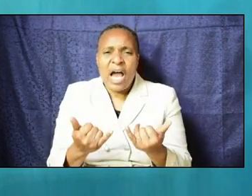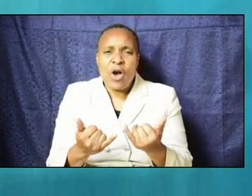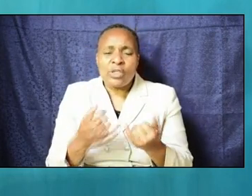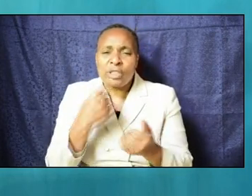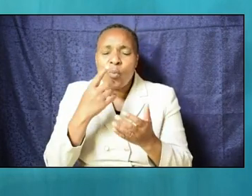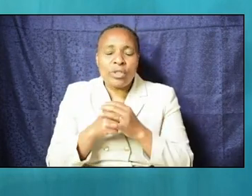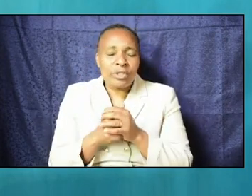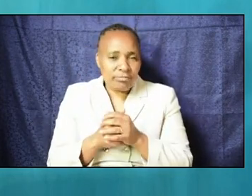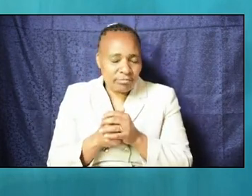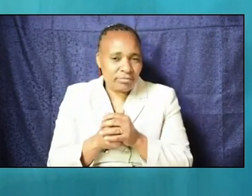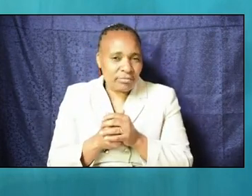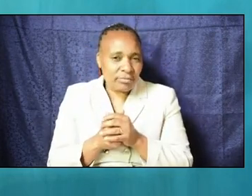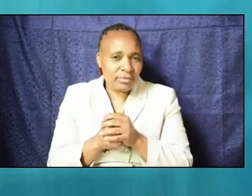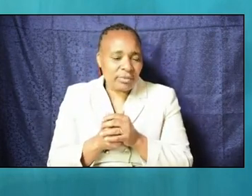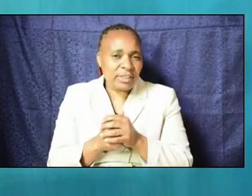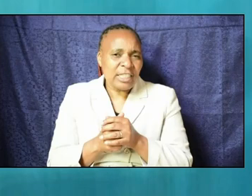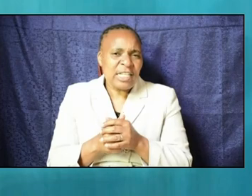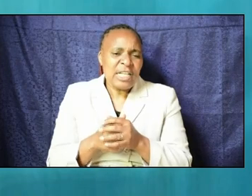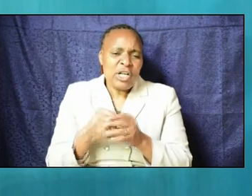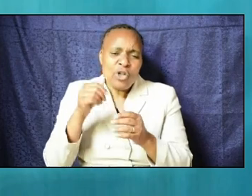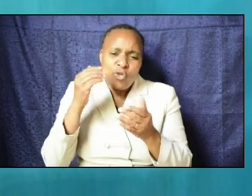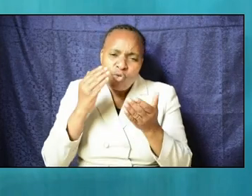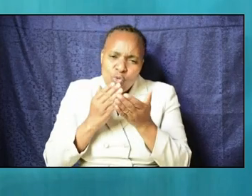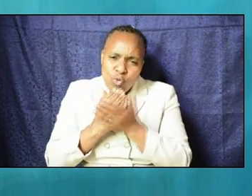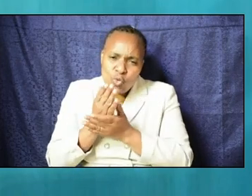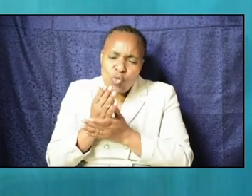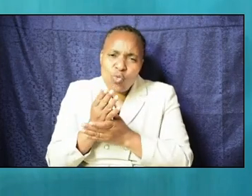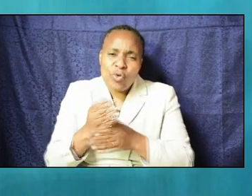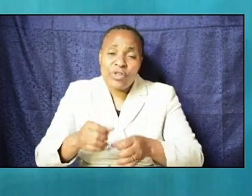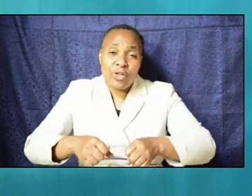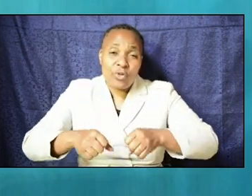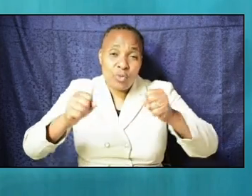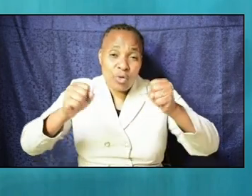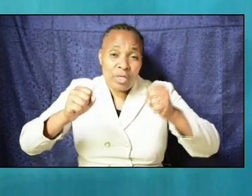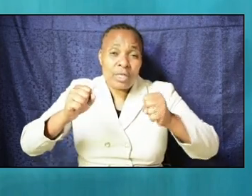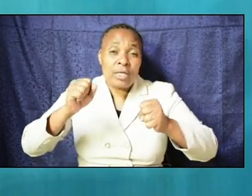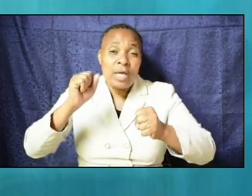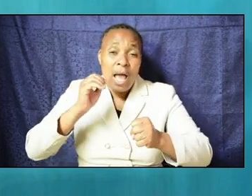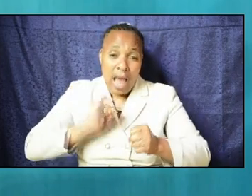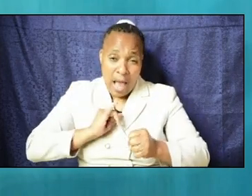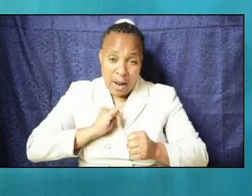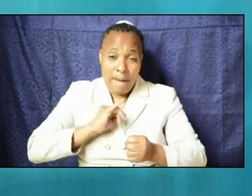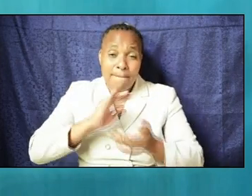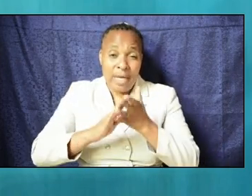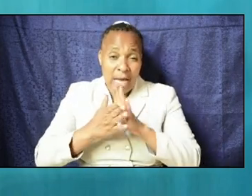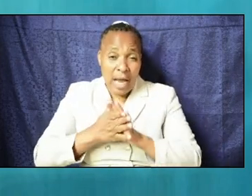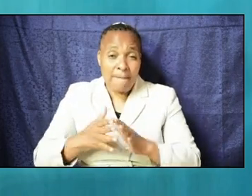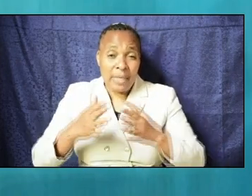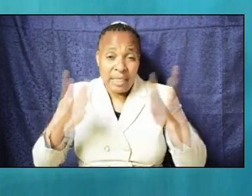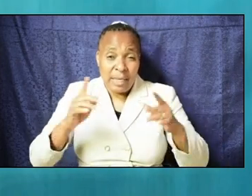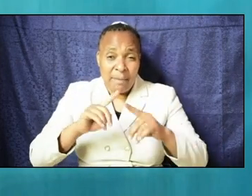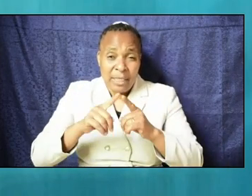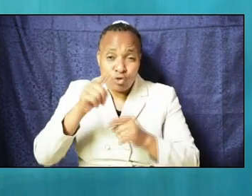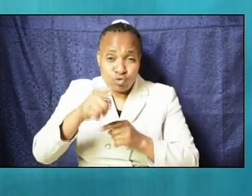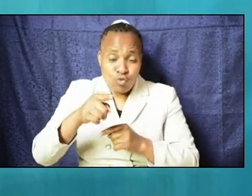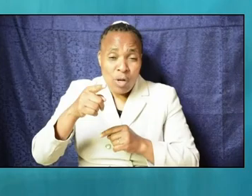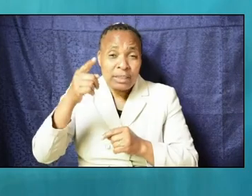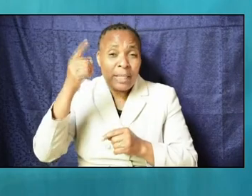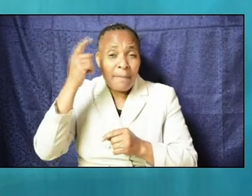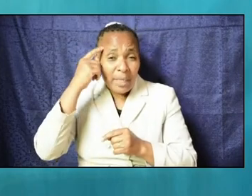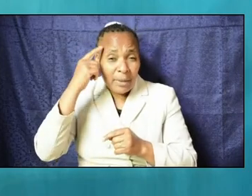said, you know what? In regards to the throne, I will be greater than you, but we know you are the brain of